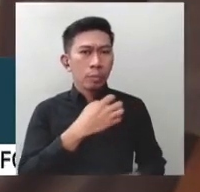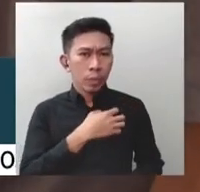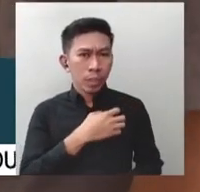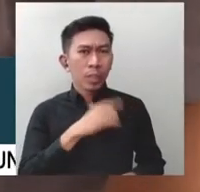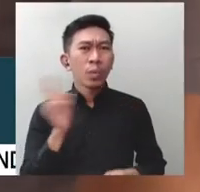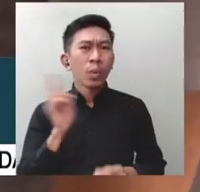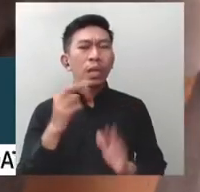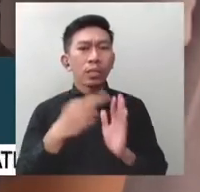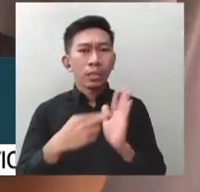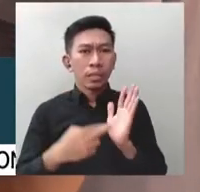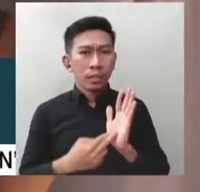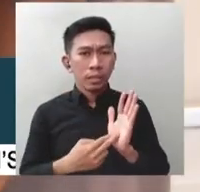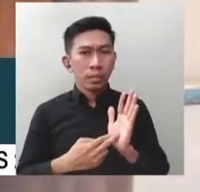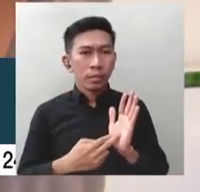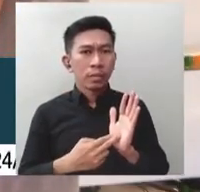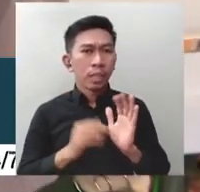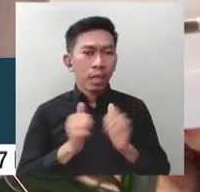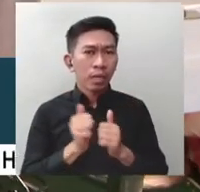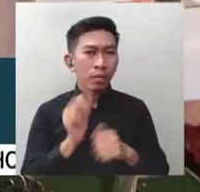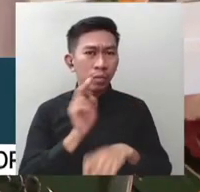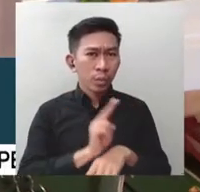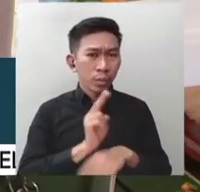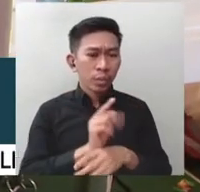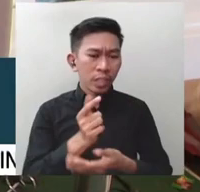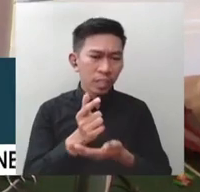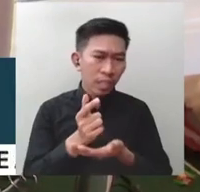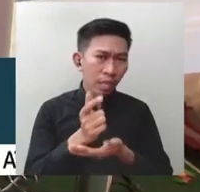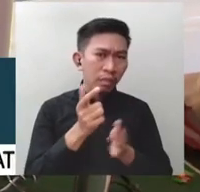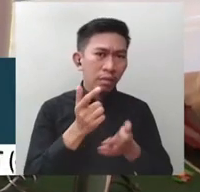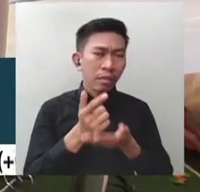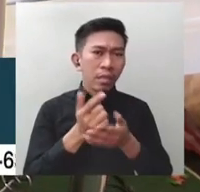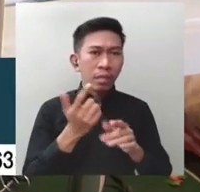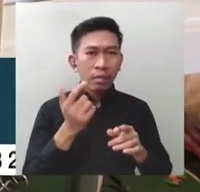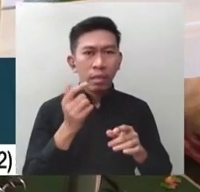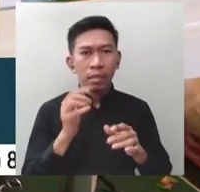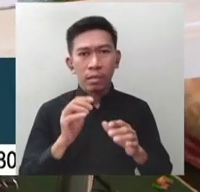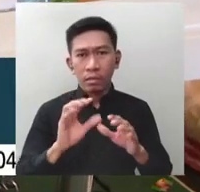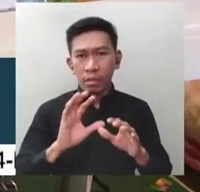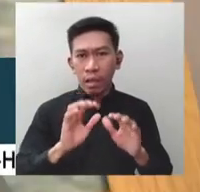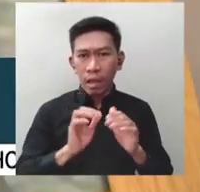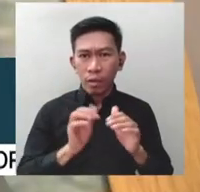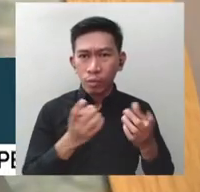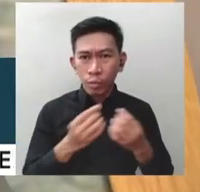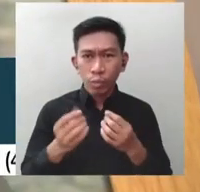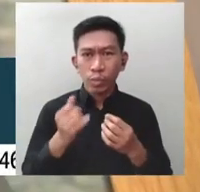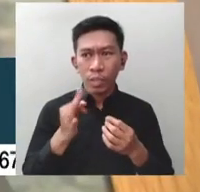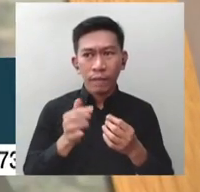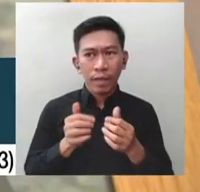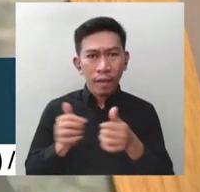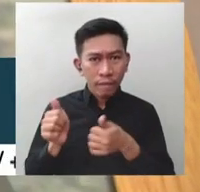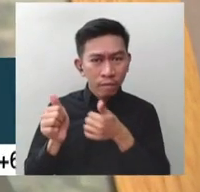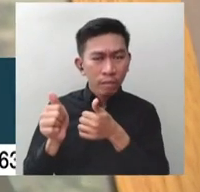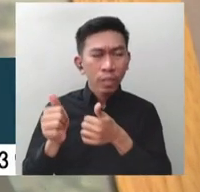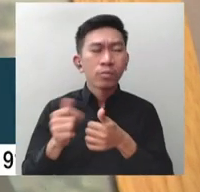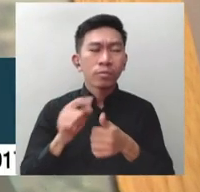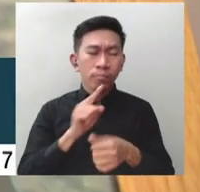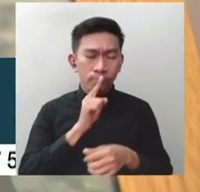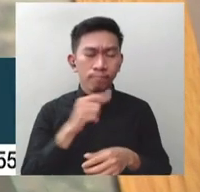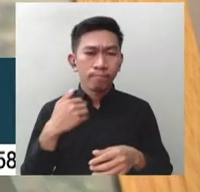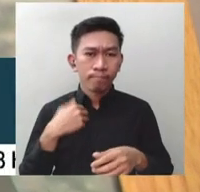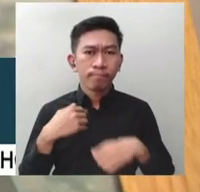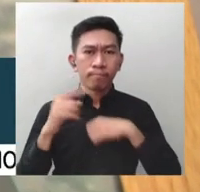of their firearms and the do's and don'ts in the conduct of the police operation. So they will be made accountable together with their police